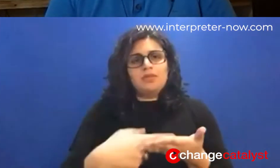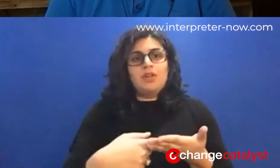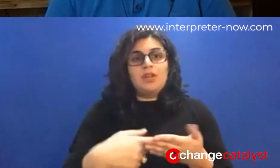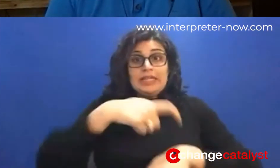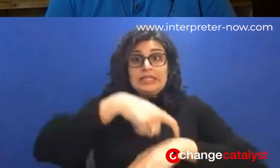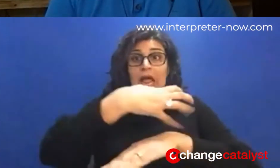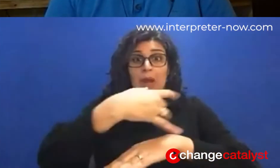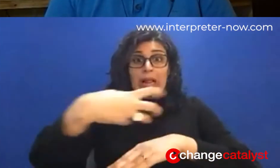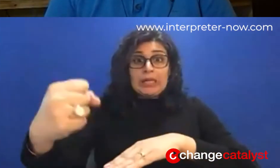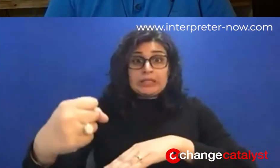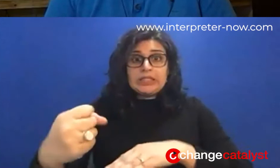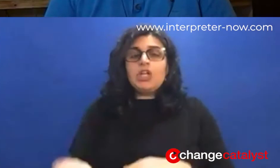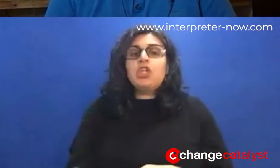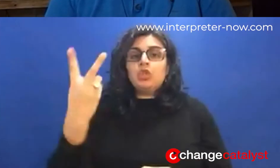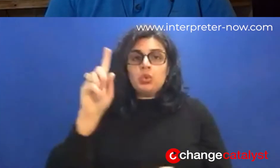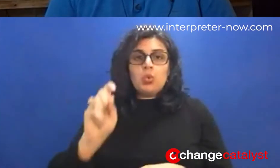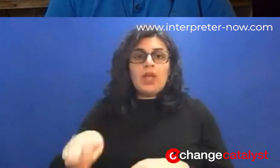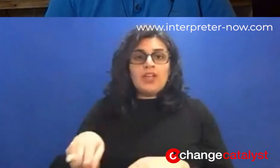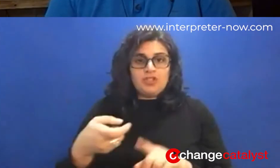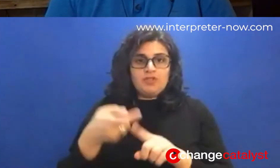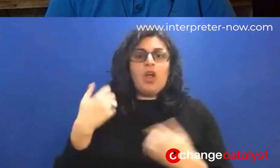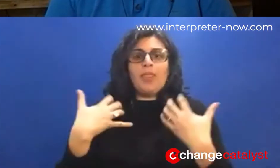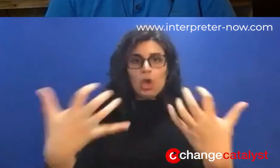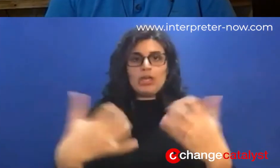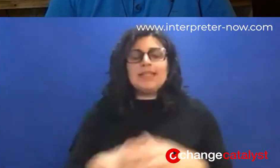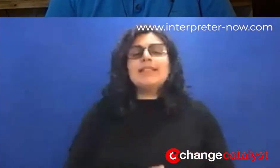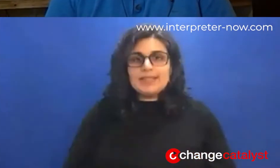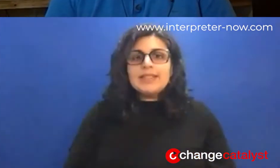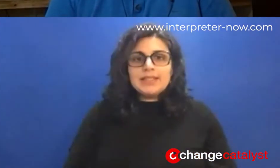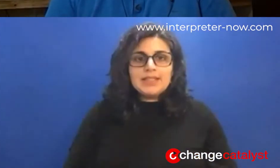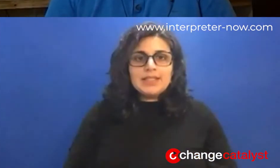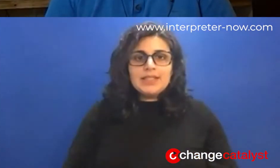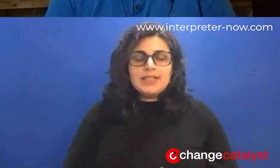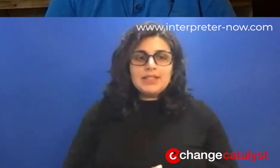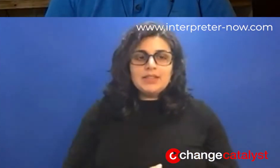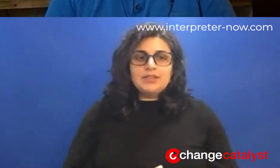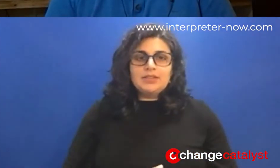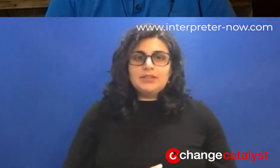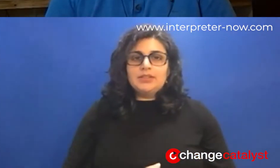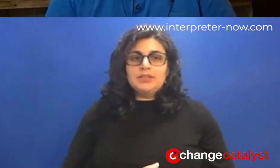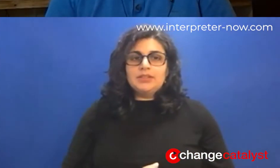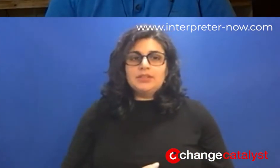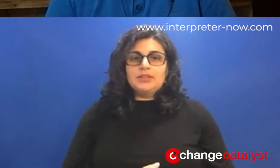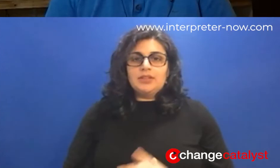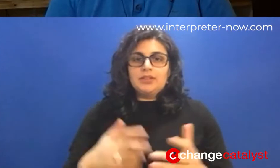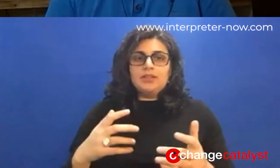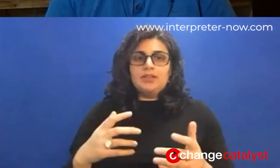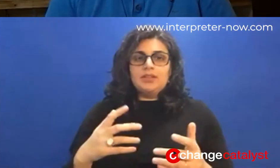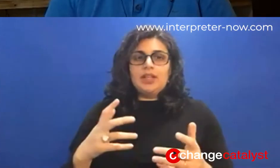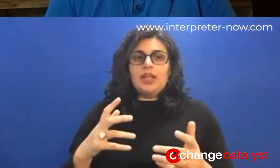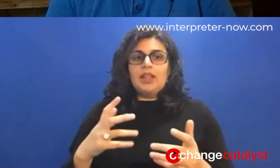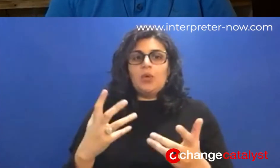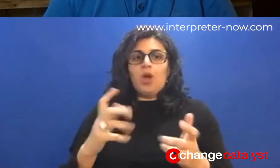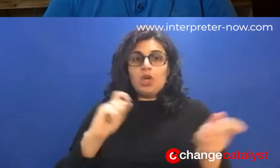short on time. We have 2 questions, and questions from folks wanting to create change.